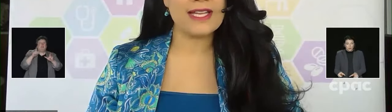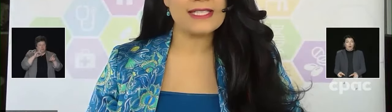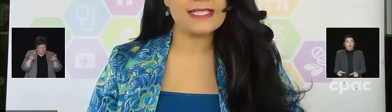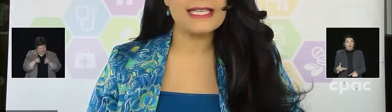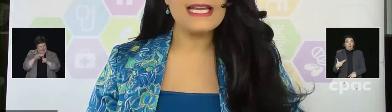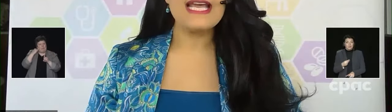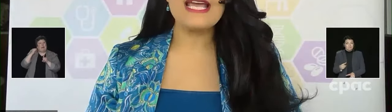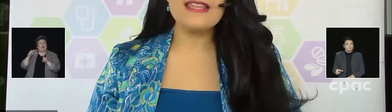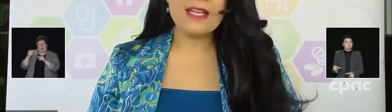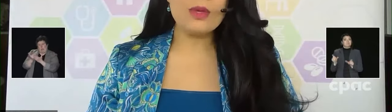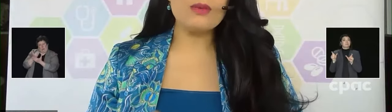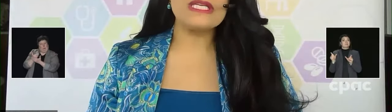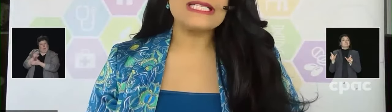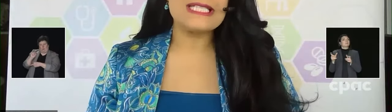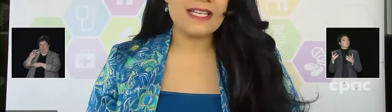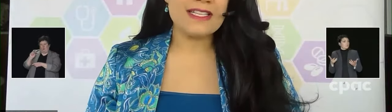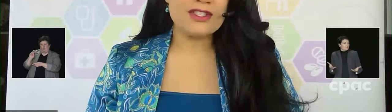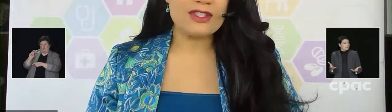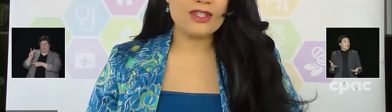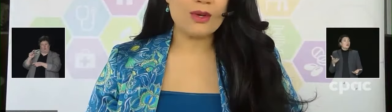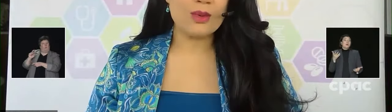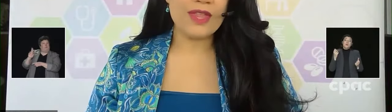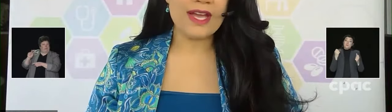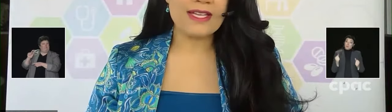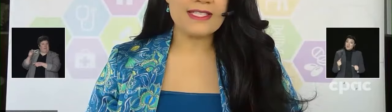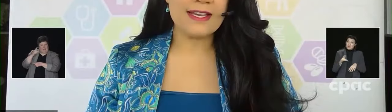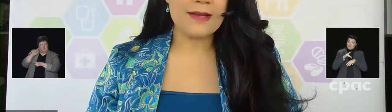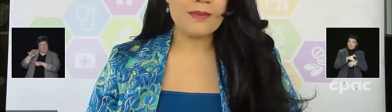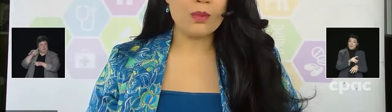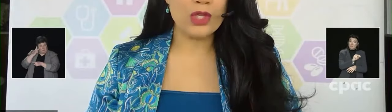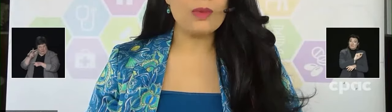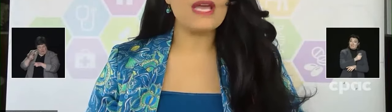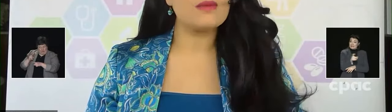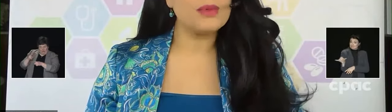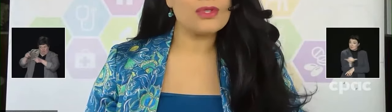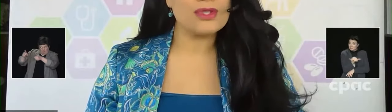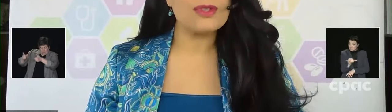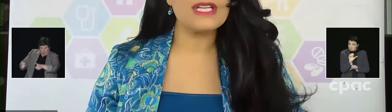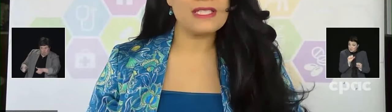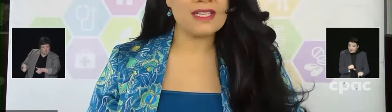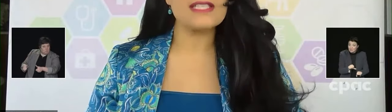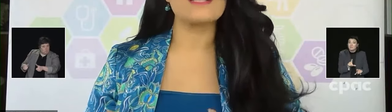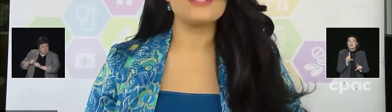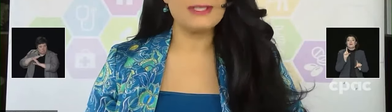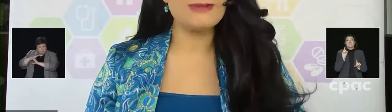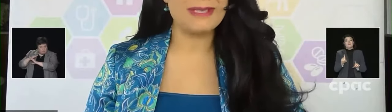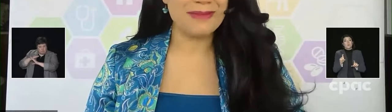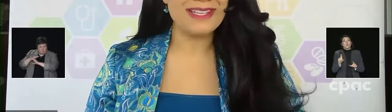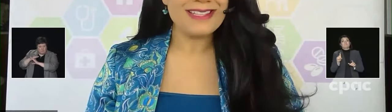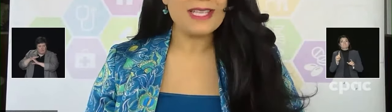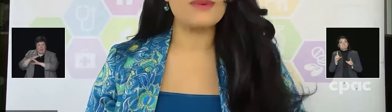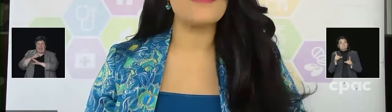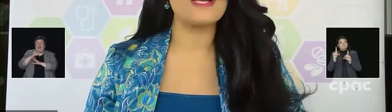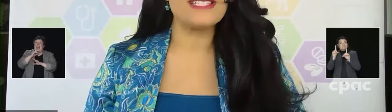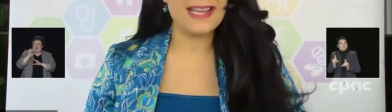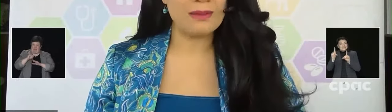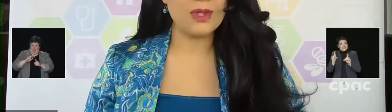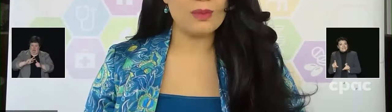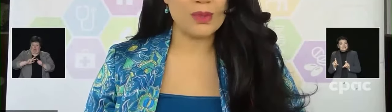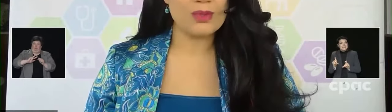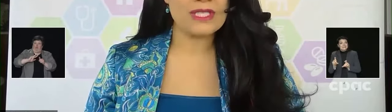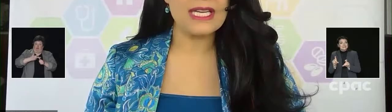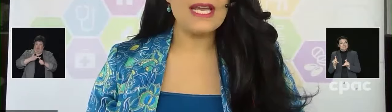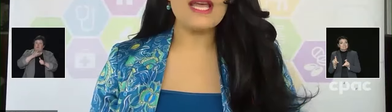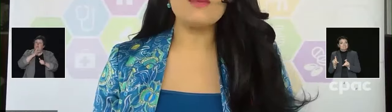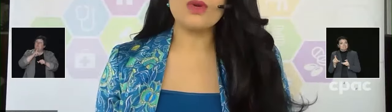protection lasts. And then we would need studies to show that when you get a booster, then it does actually do something, that it provides that